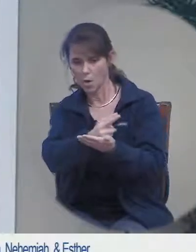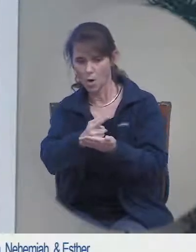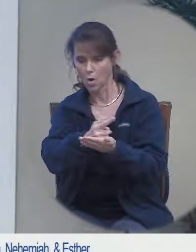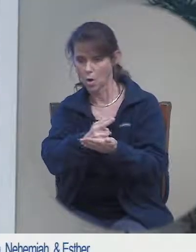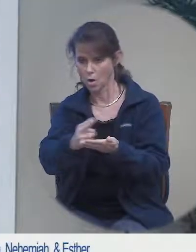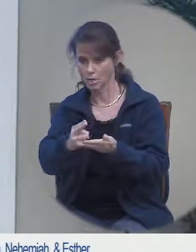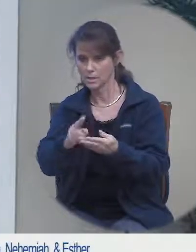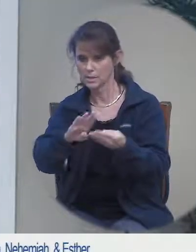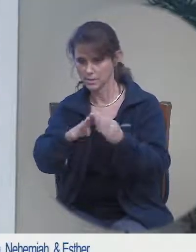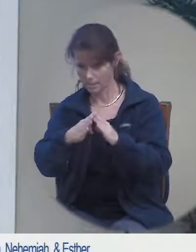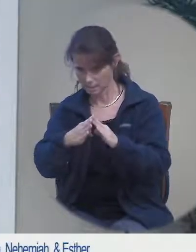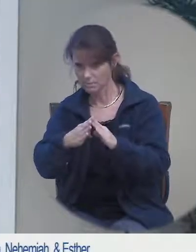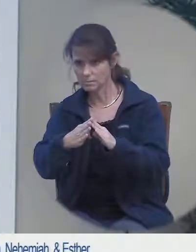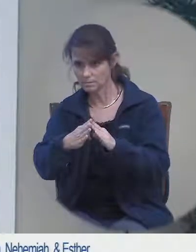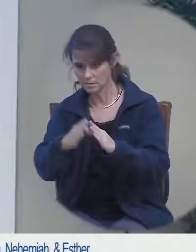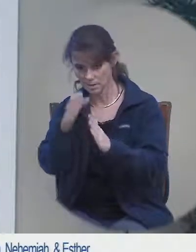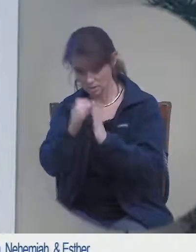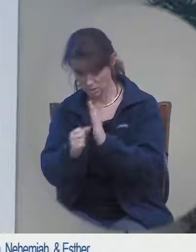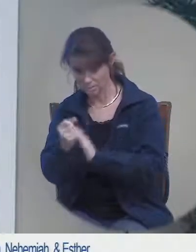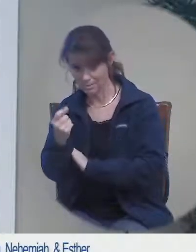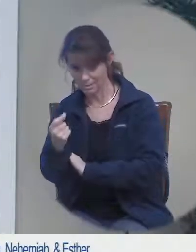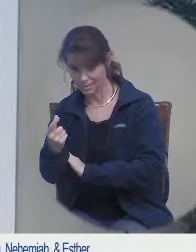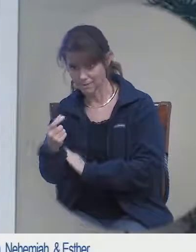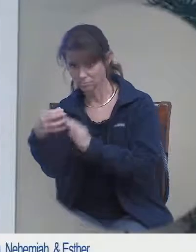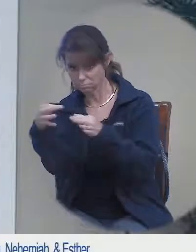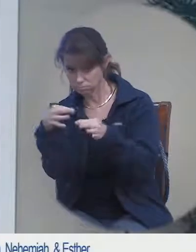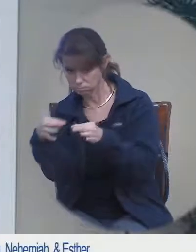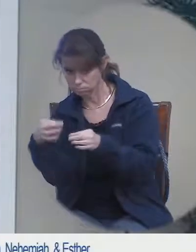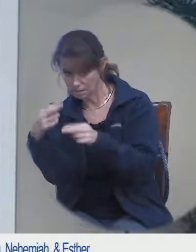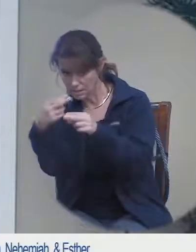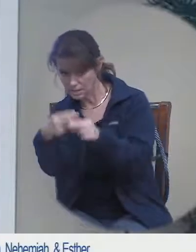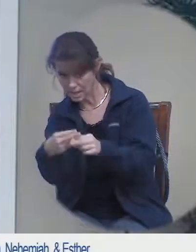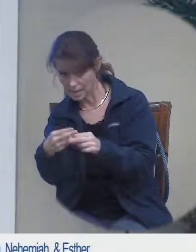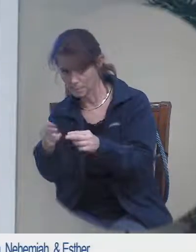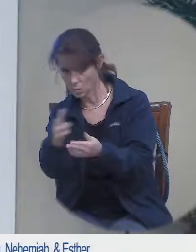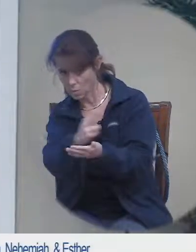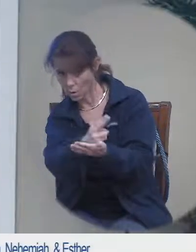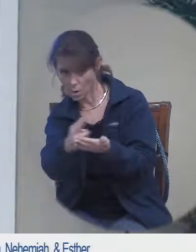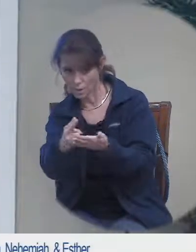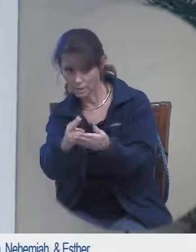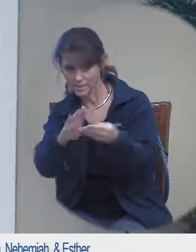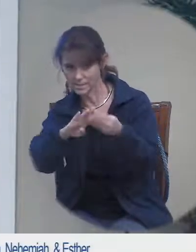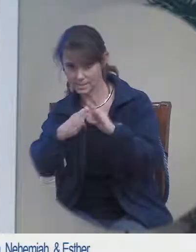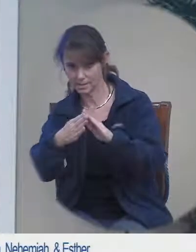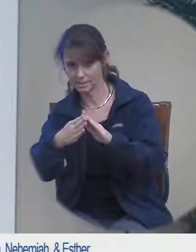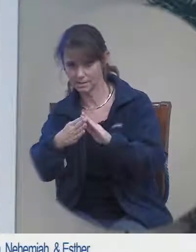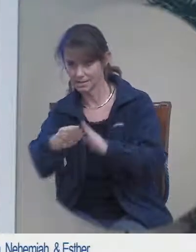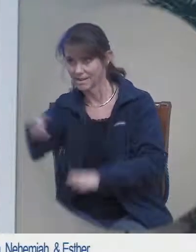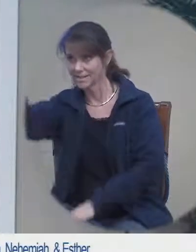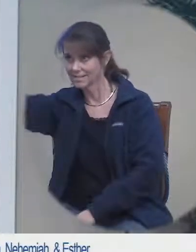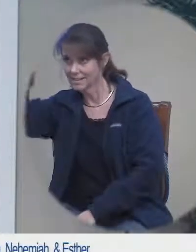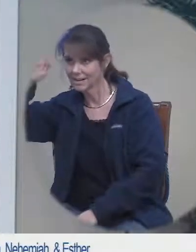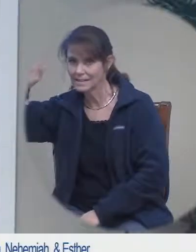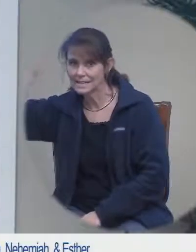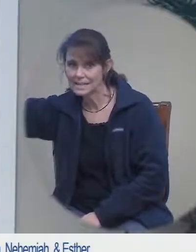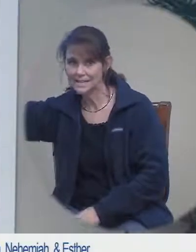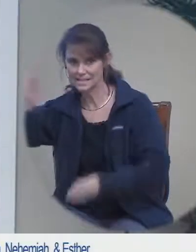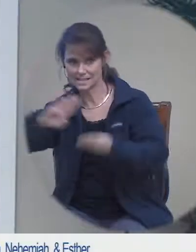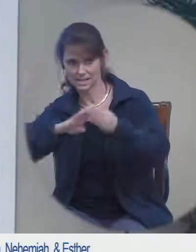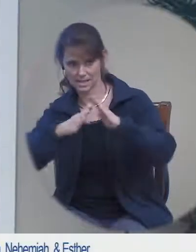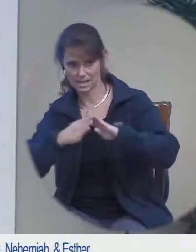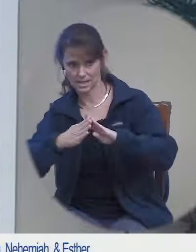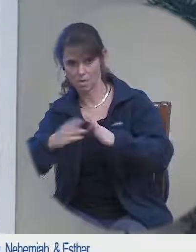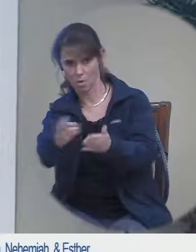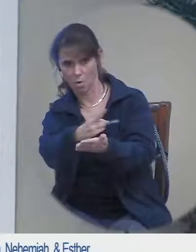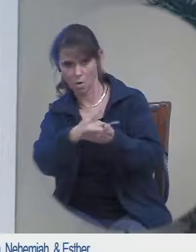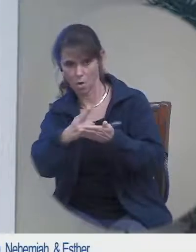prophets. But here in chapter 11 of the book of Nehemiah, God's city is identified as a holy city. And I think